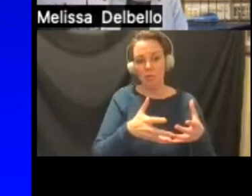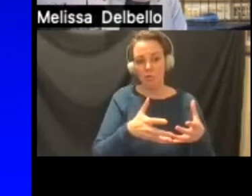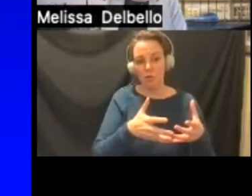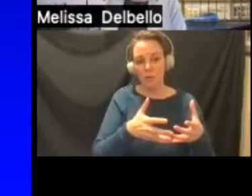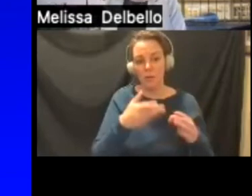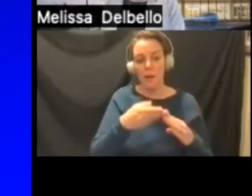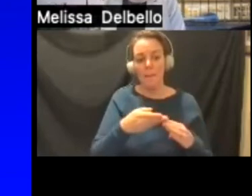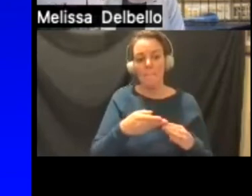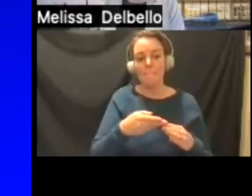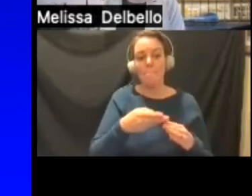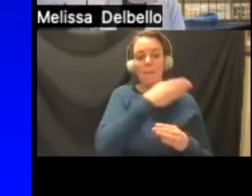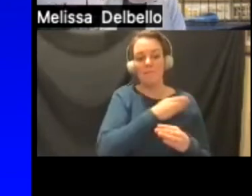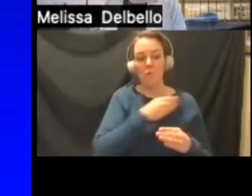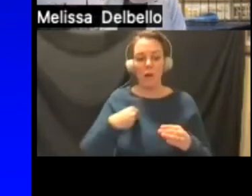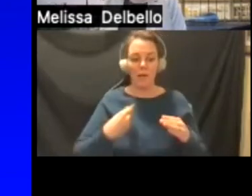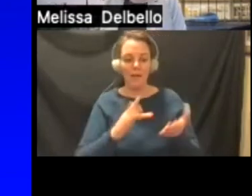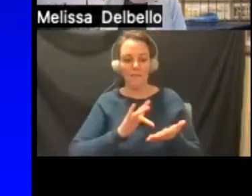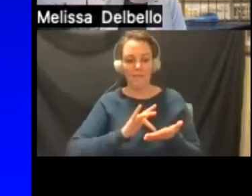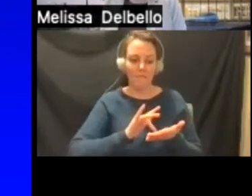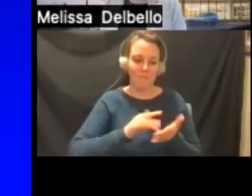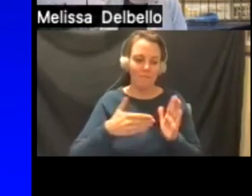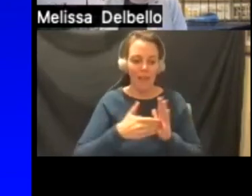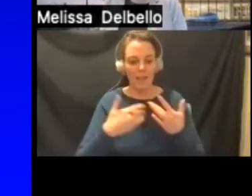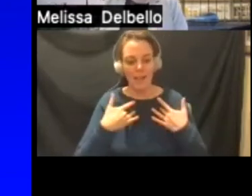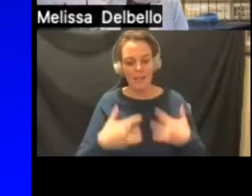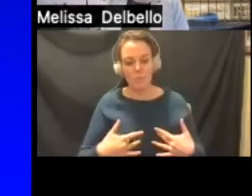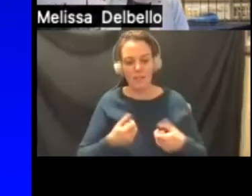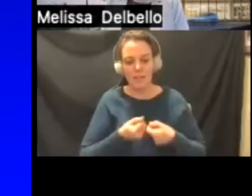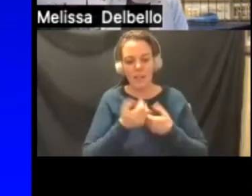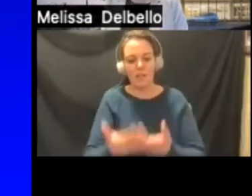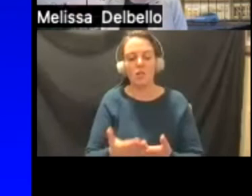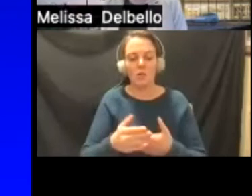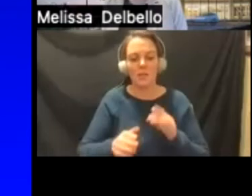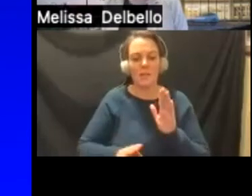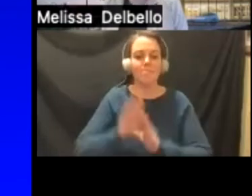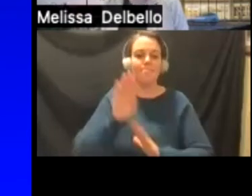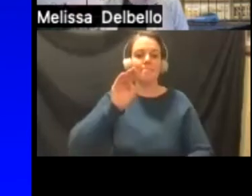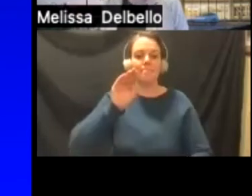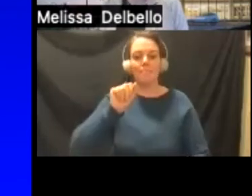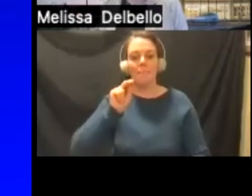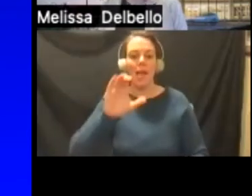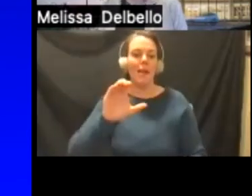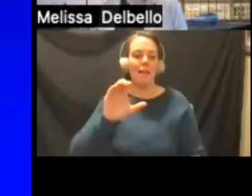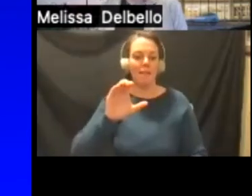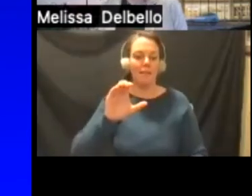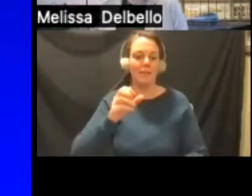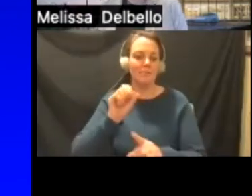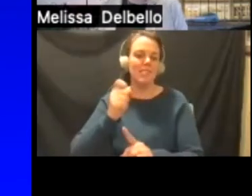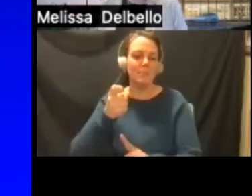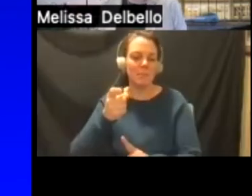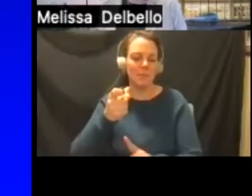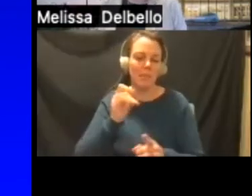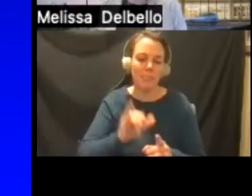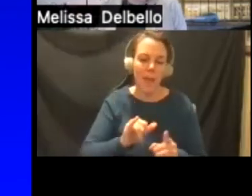to have the antidepressant-induced manic symptoms, or the side effects as we're calling them. And what you can see is